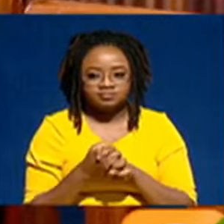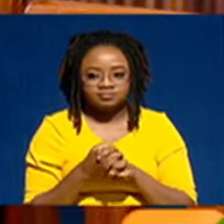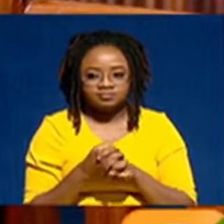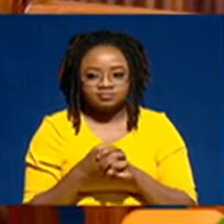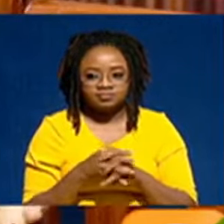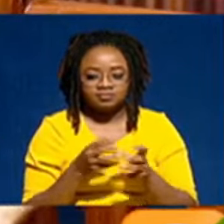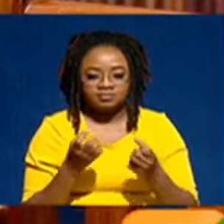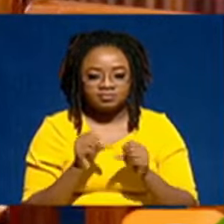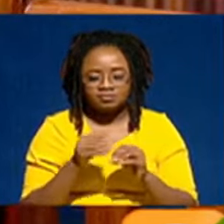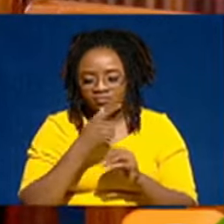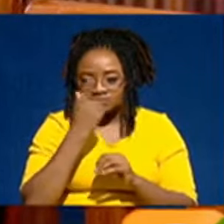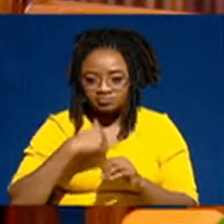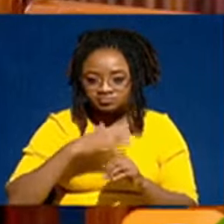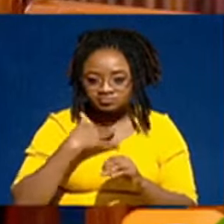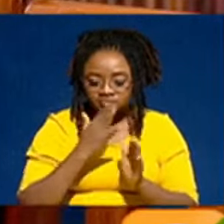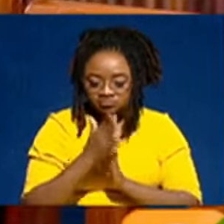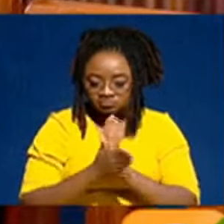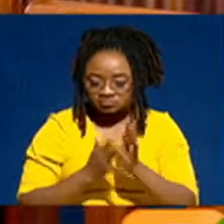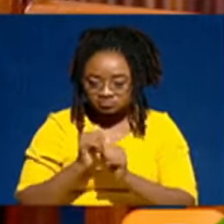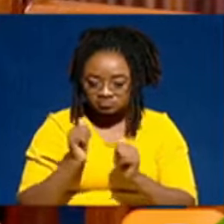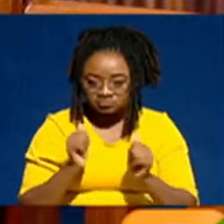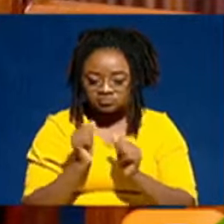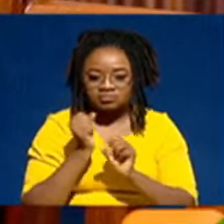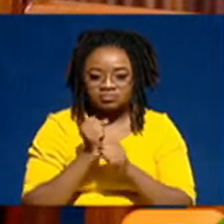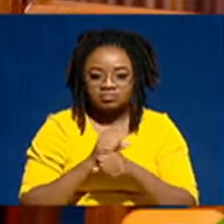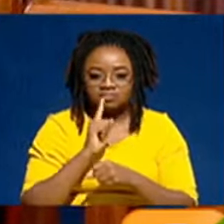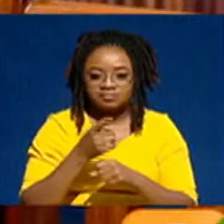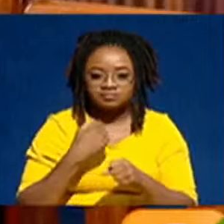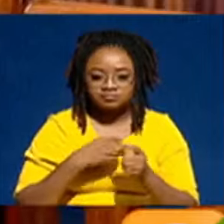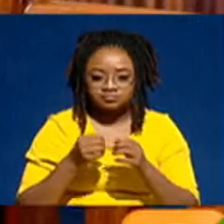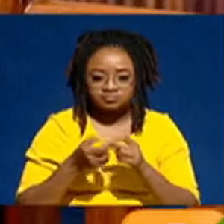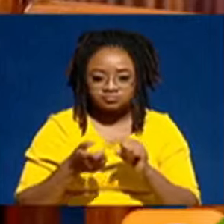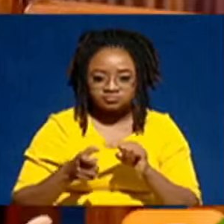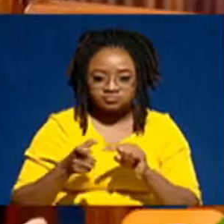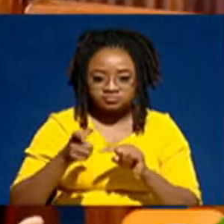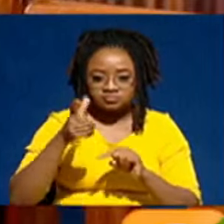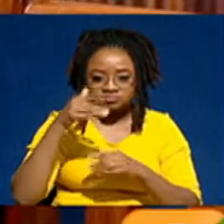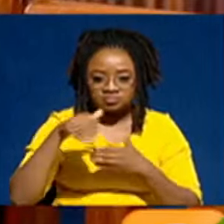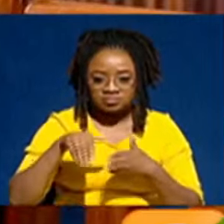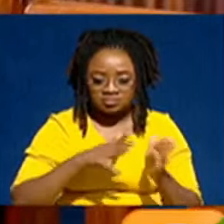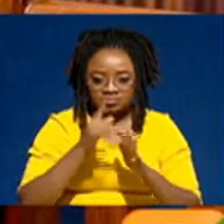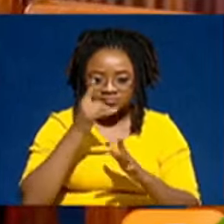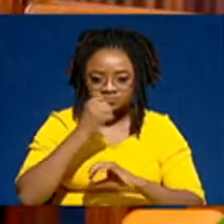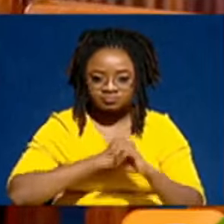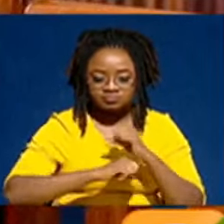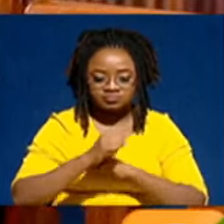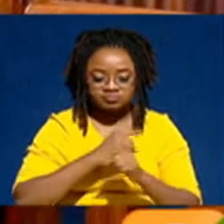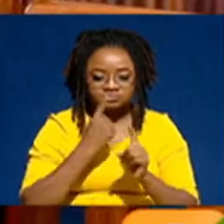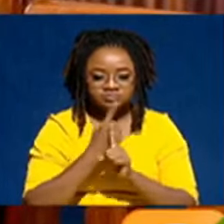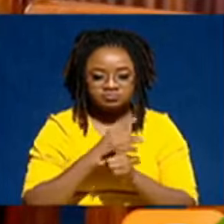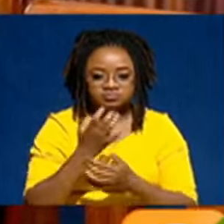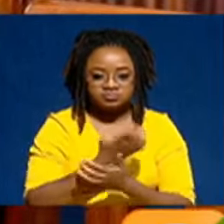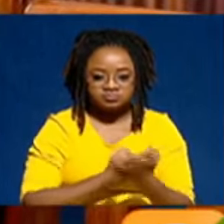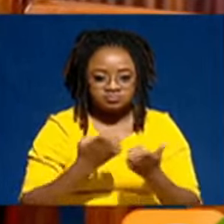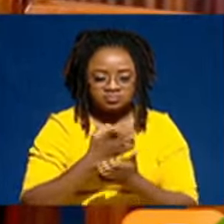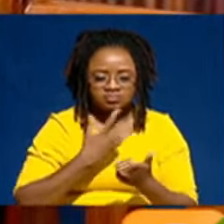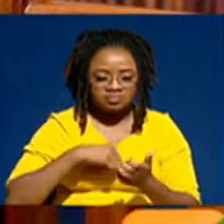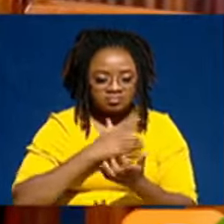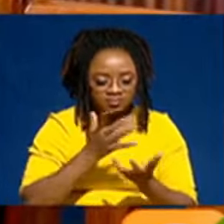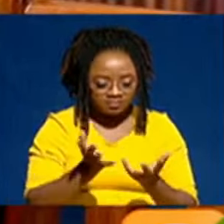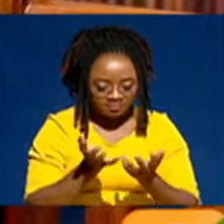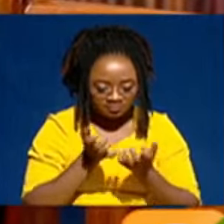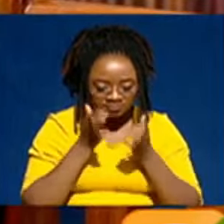planning is to also make sure that we actually increase opportunities for economic activity in this city. Like, we should really, really be focusing